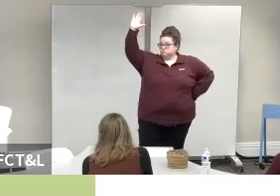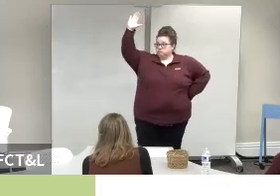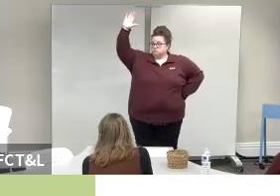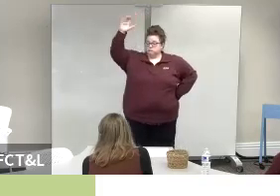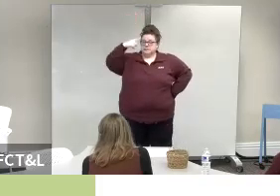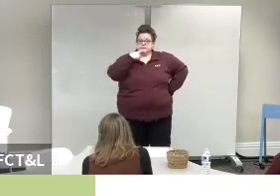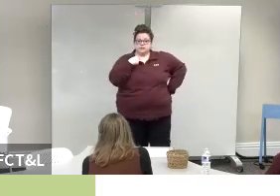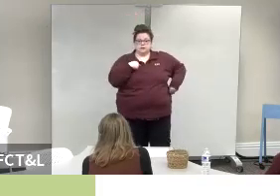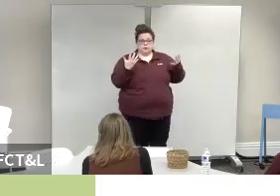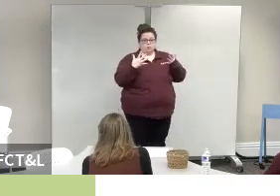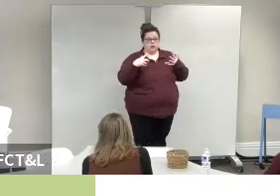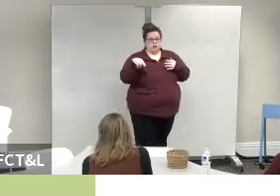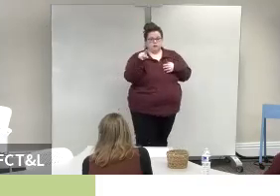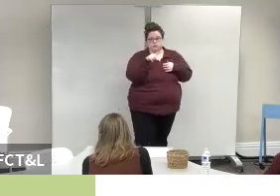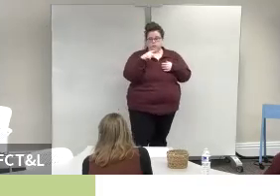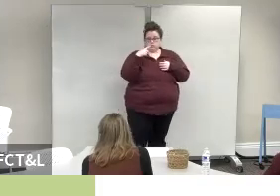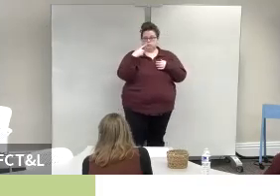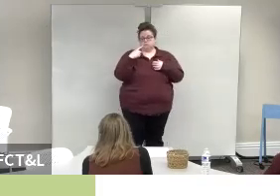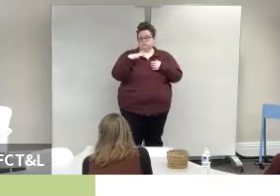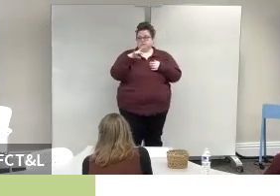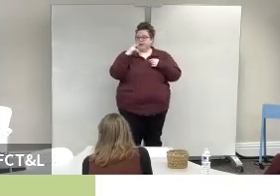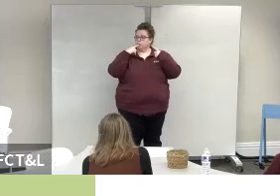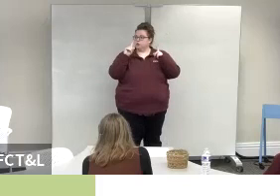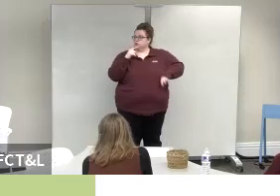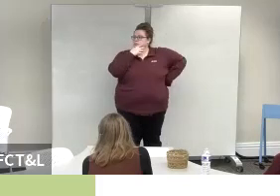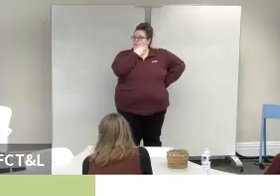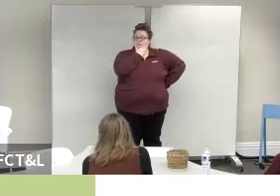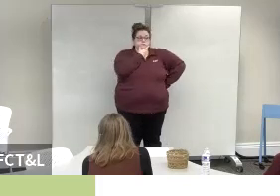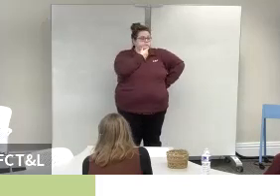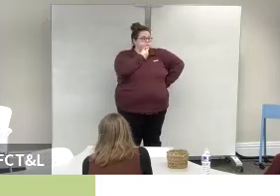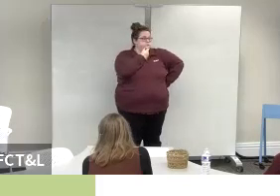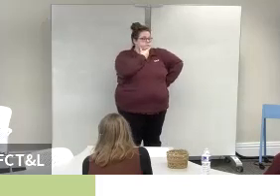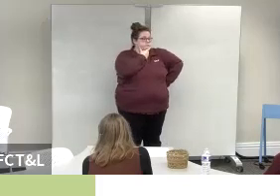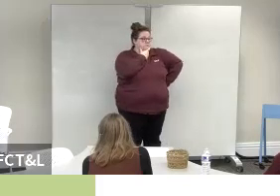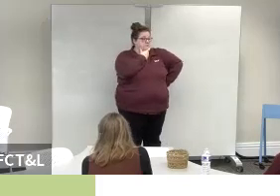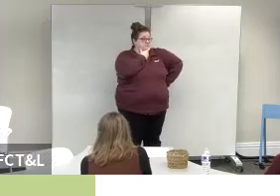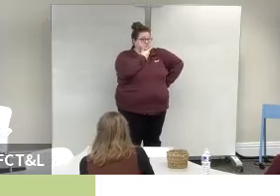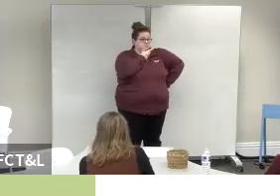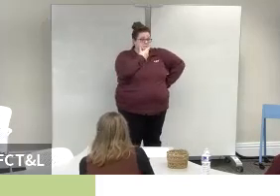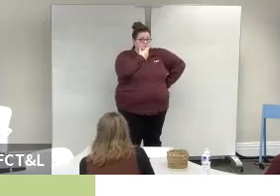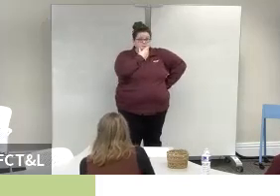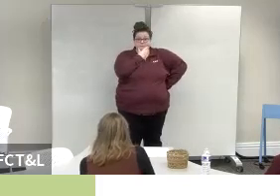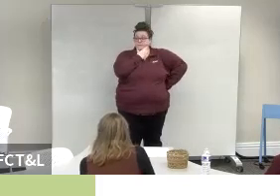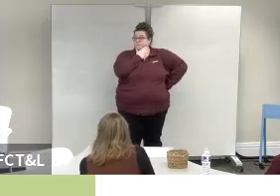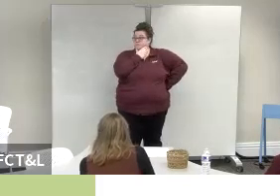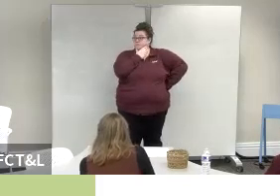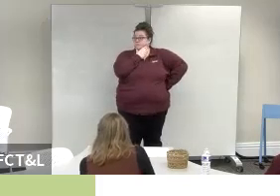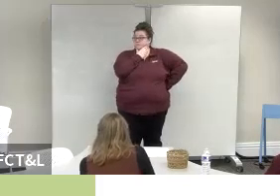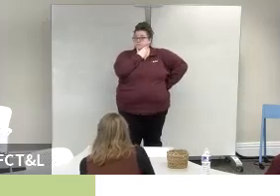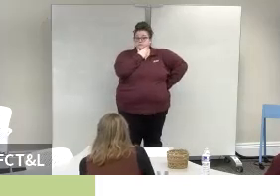who would like to kick us off and tell us what your table came up with or what works or what you were thinking?